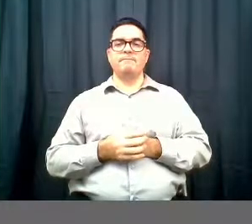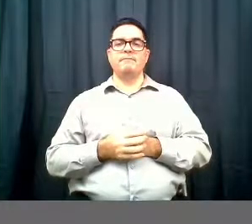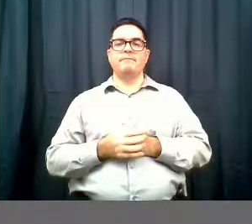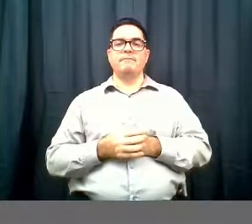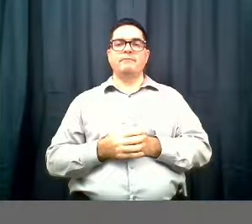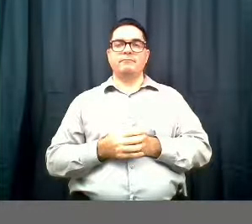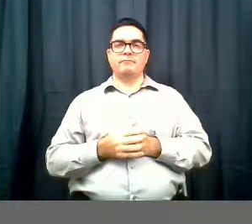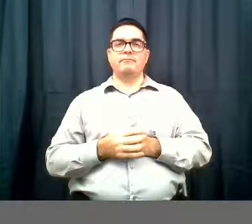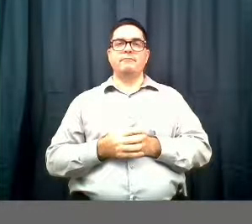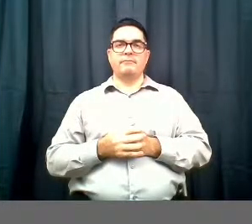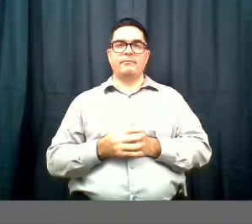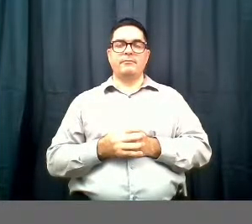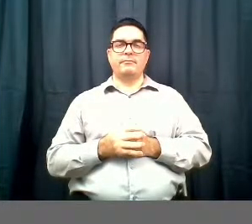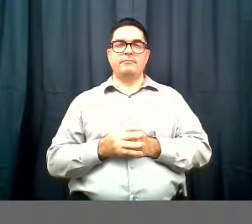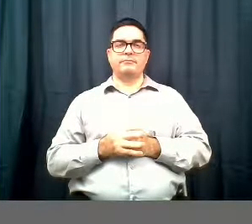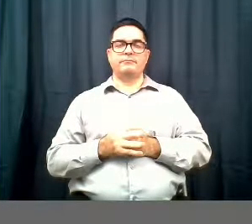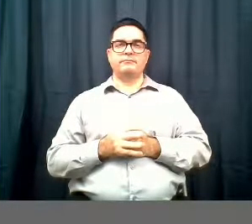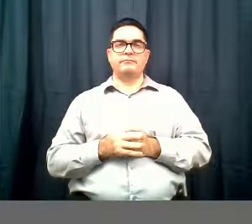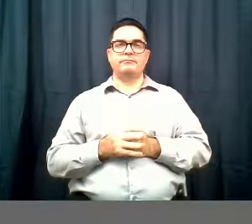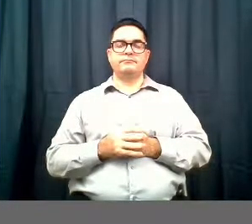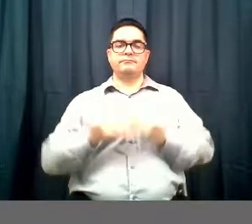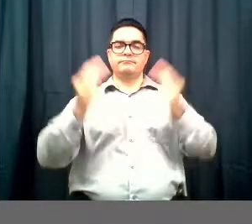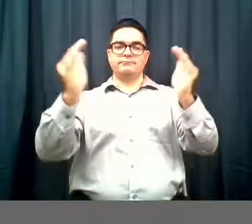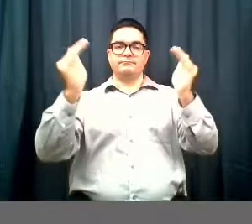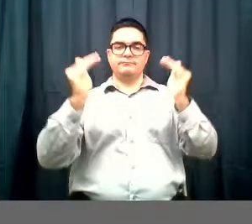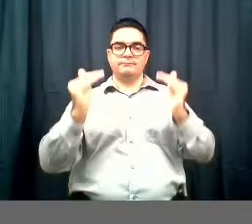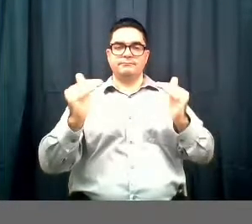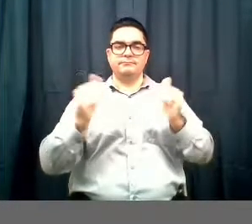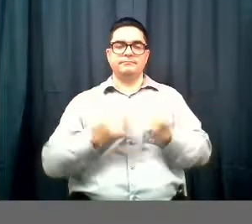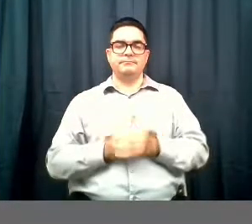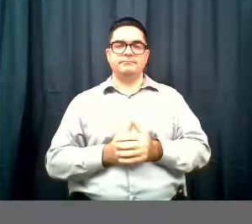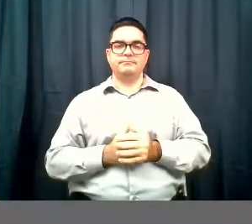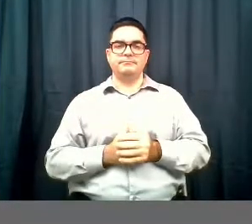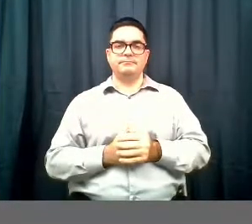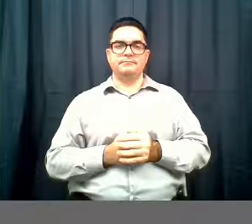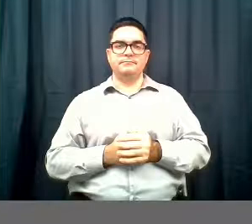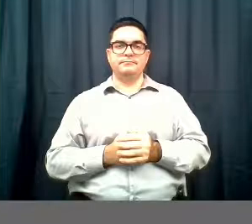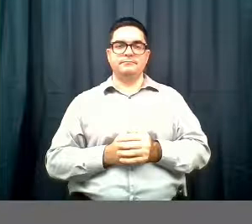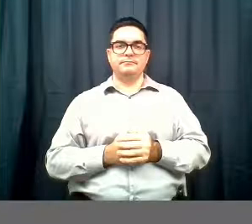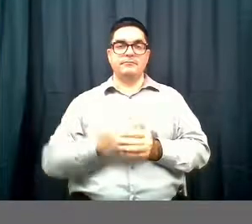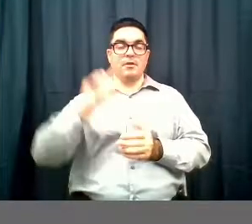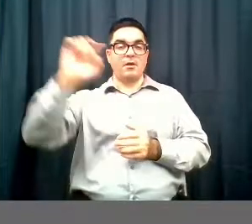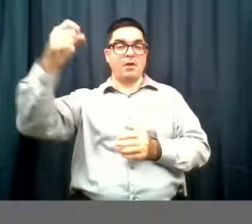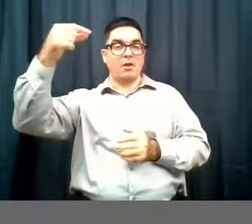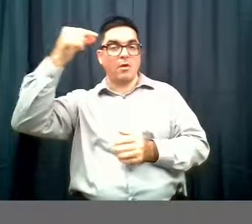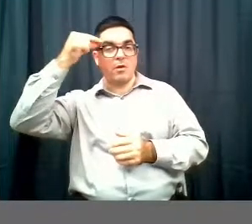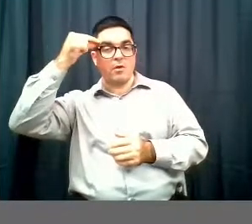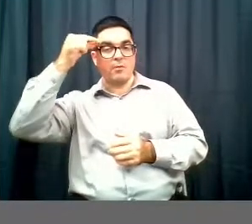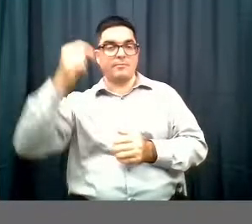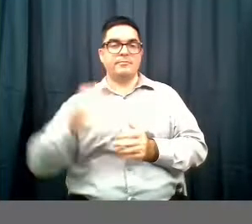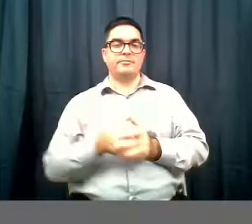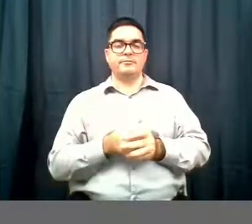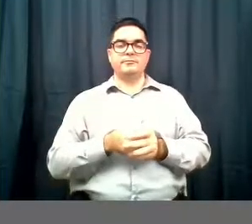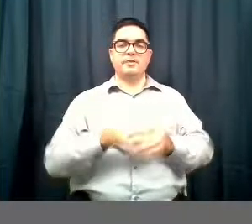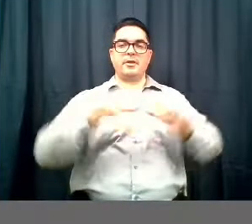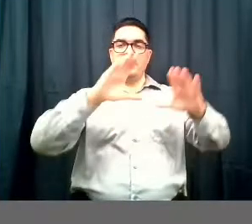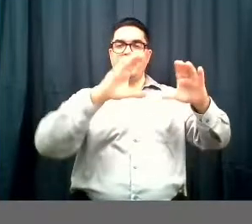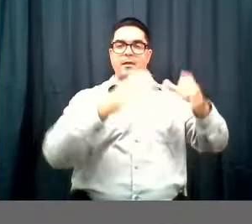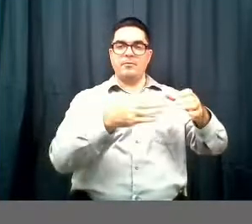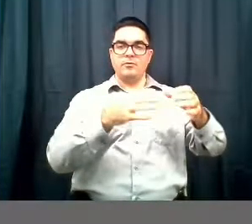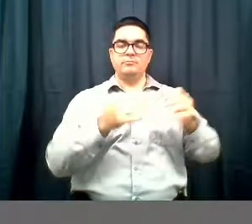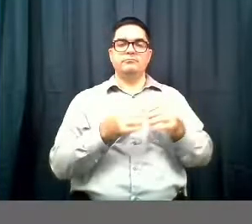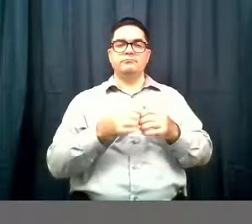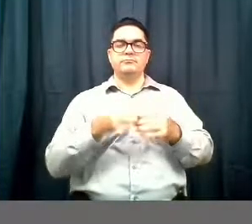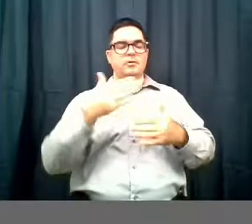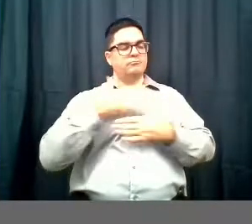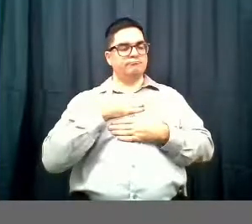stakeholders. Next page. The government and the oversight board have shown the willingness and the ability to reach consensual